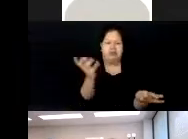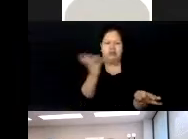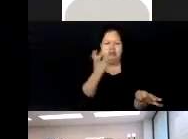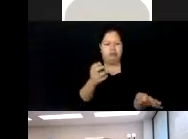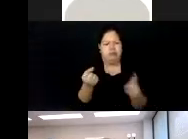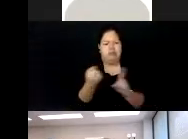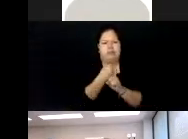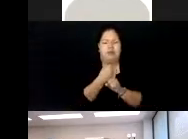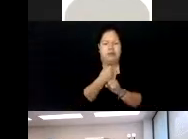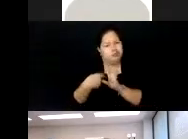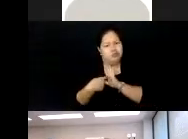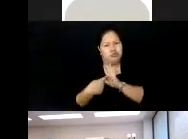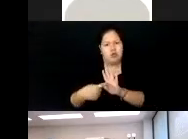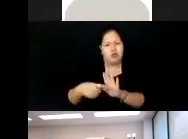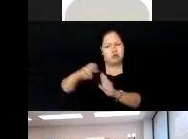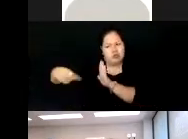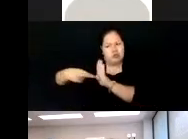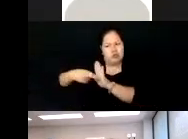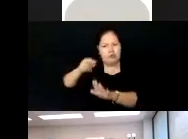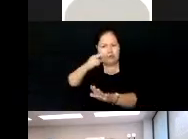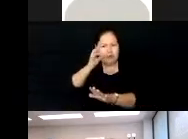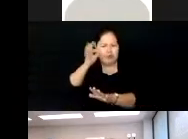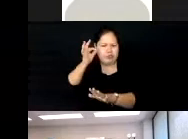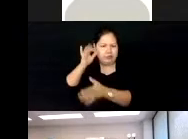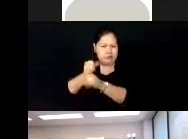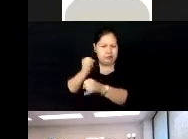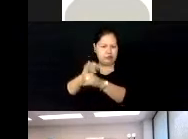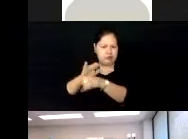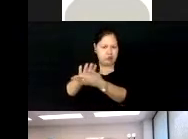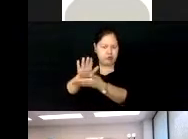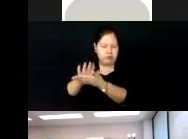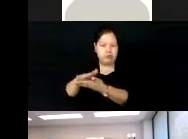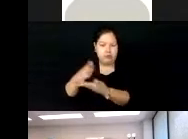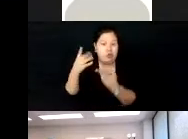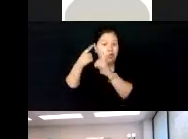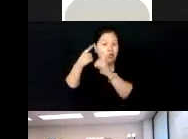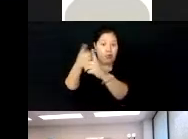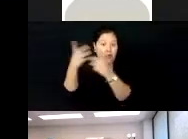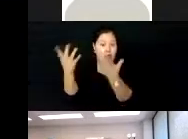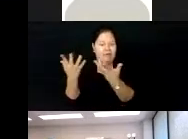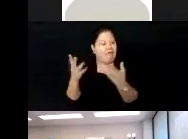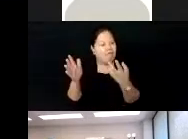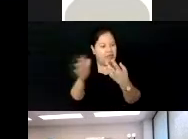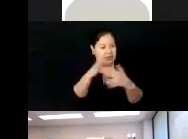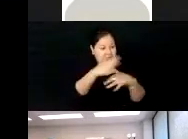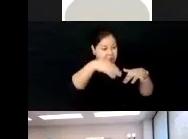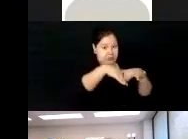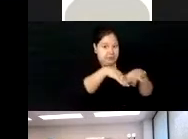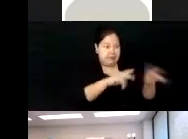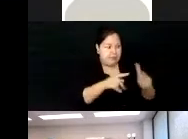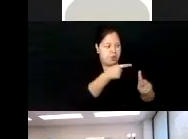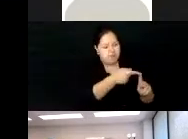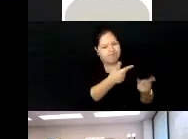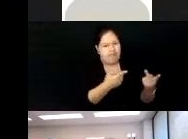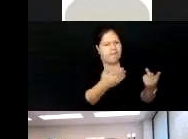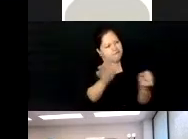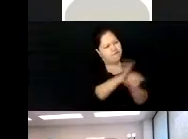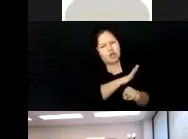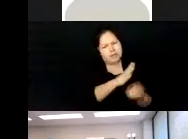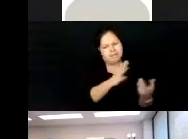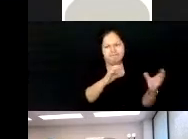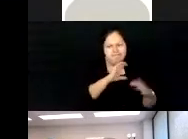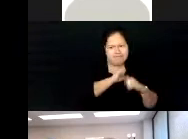role of residential schools in seeking to totally assimilate Indigenous peoples through the children into mainstream